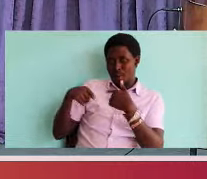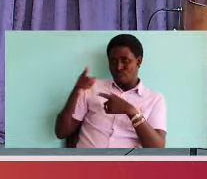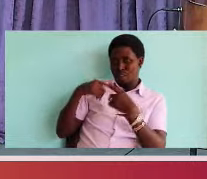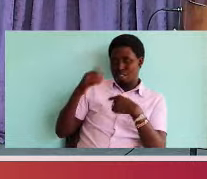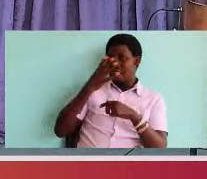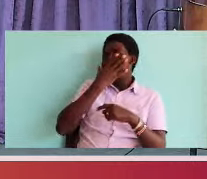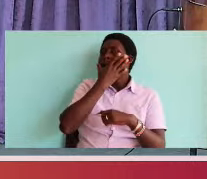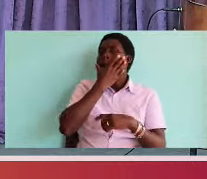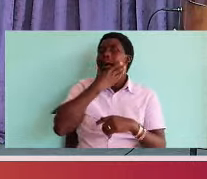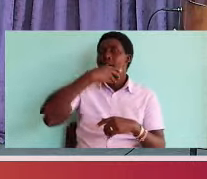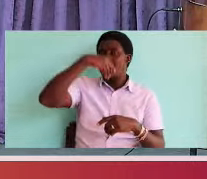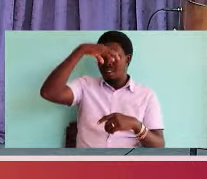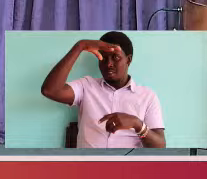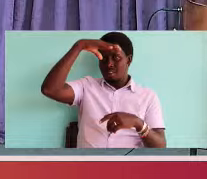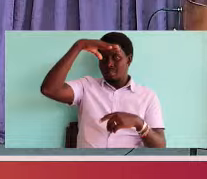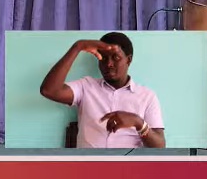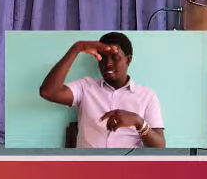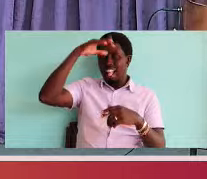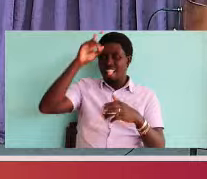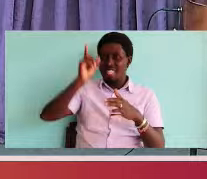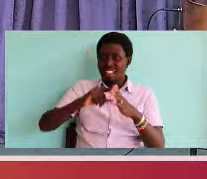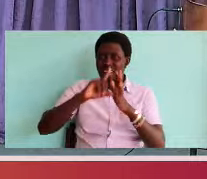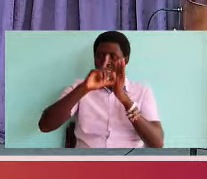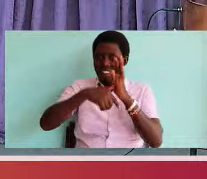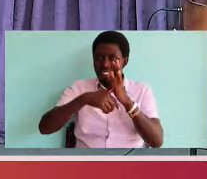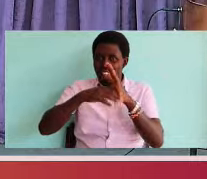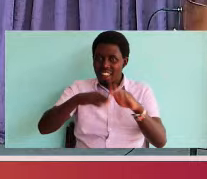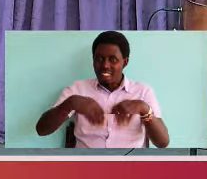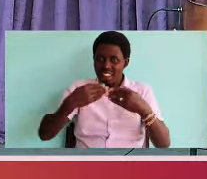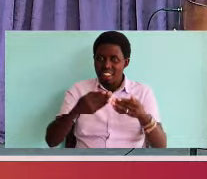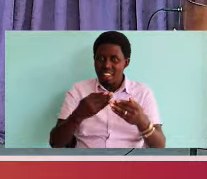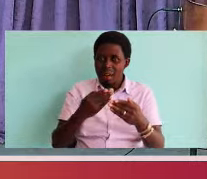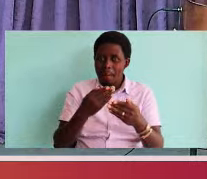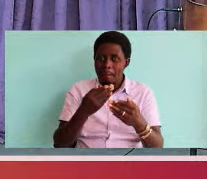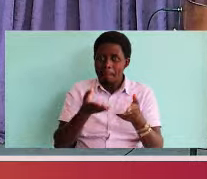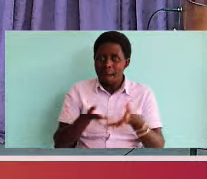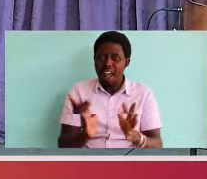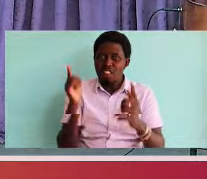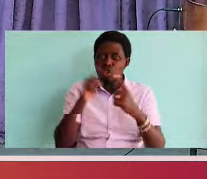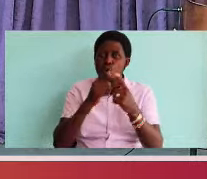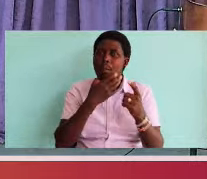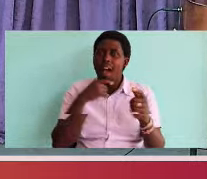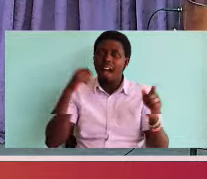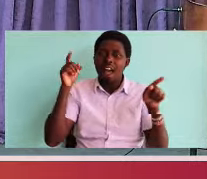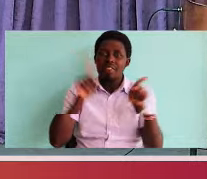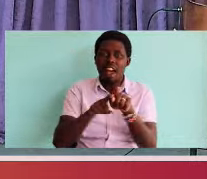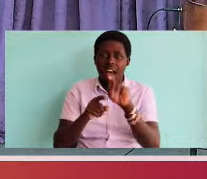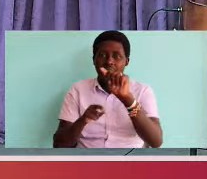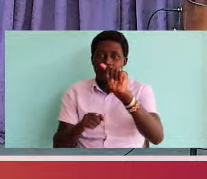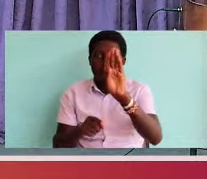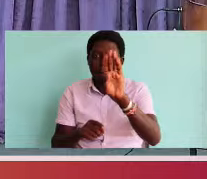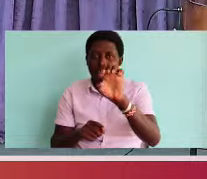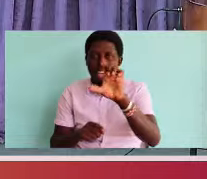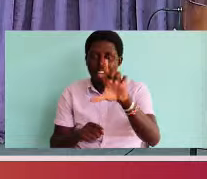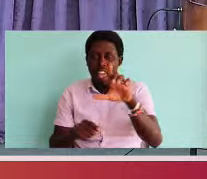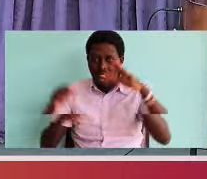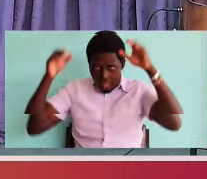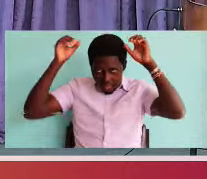man." Later she gave birth to his brother, Abel.